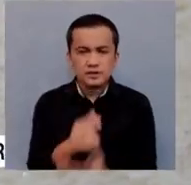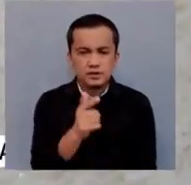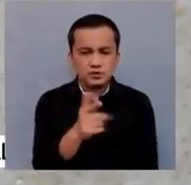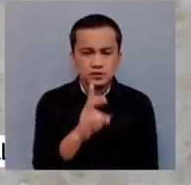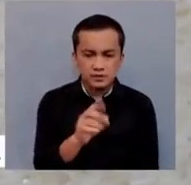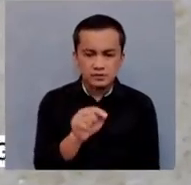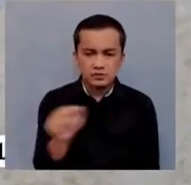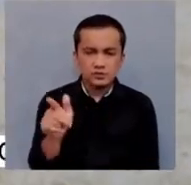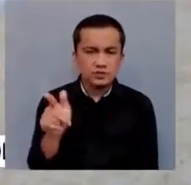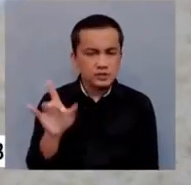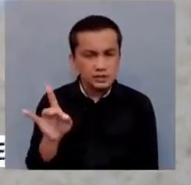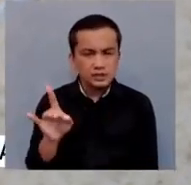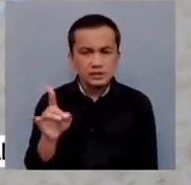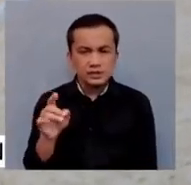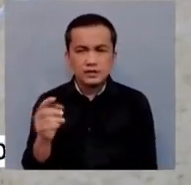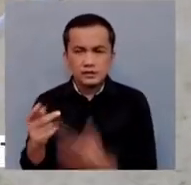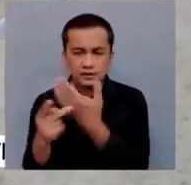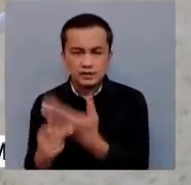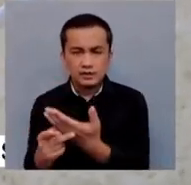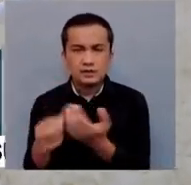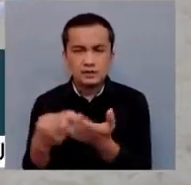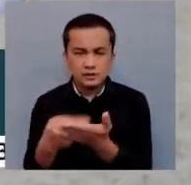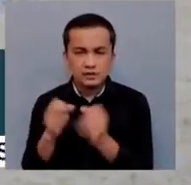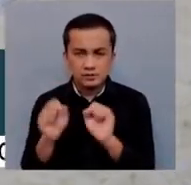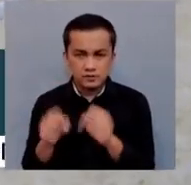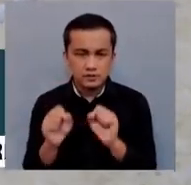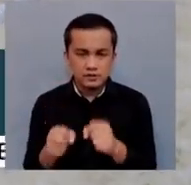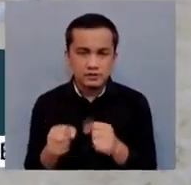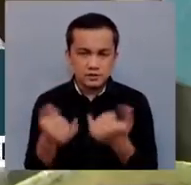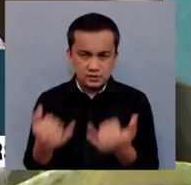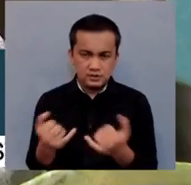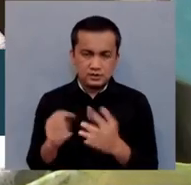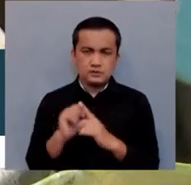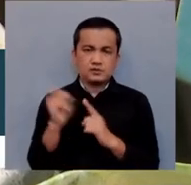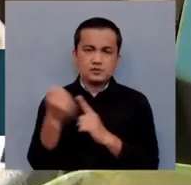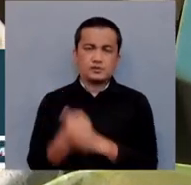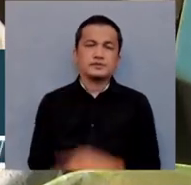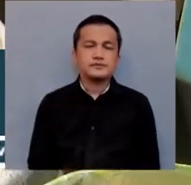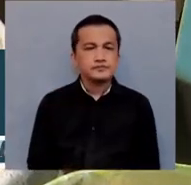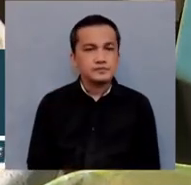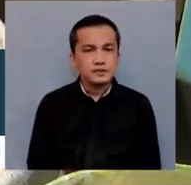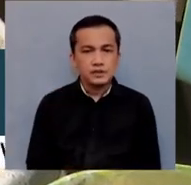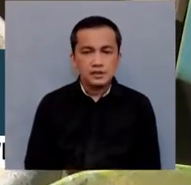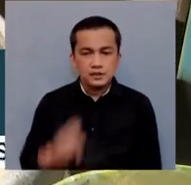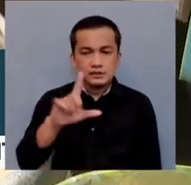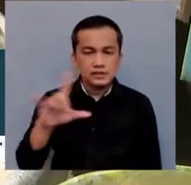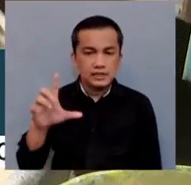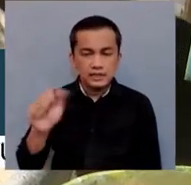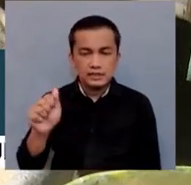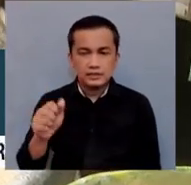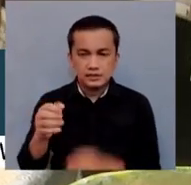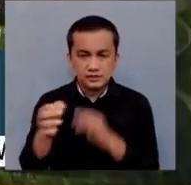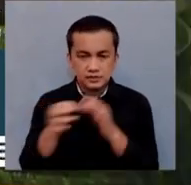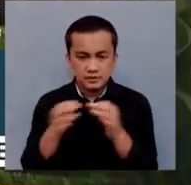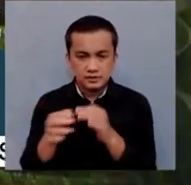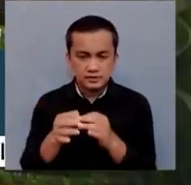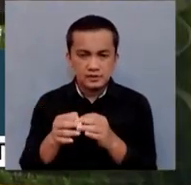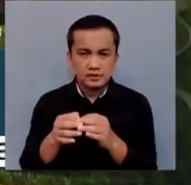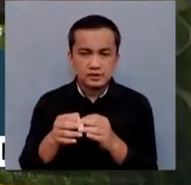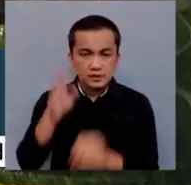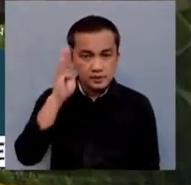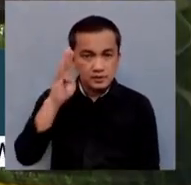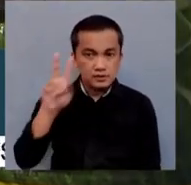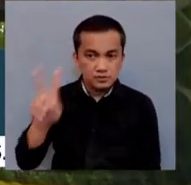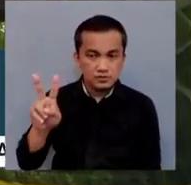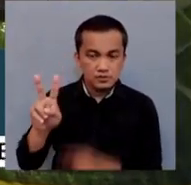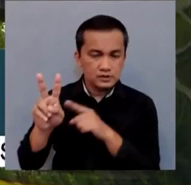kilo price is more feasible with the current situation. Australia also clarifies elect Ferdinand Marcos Jr.